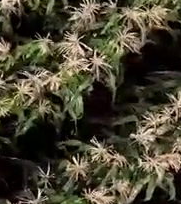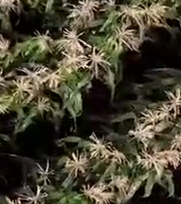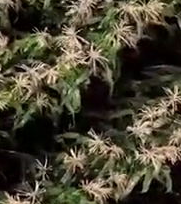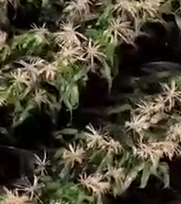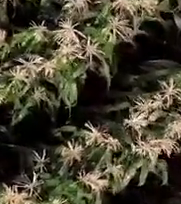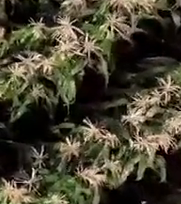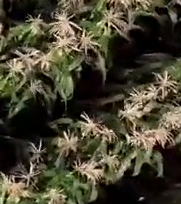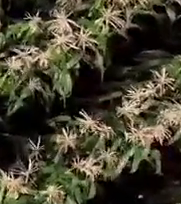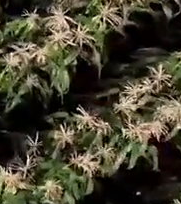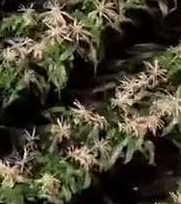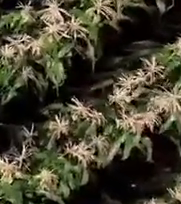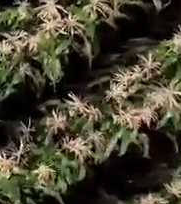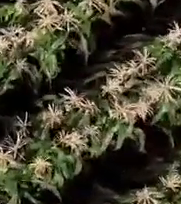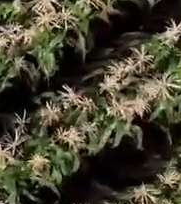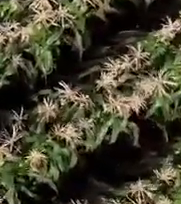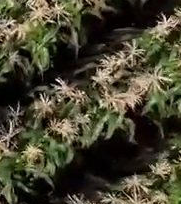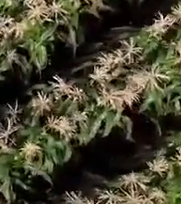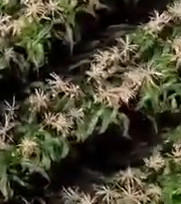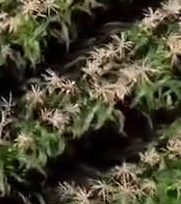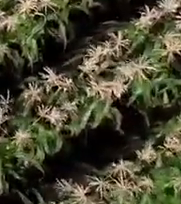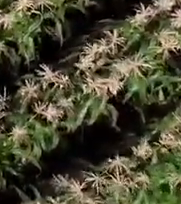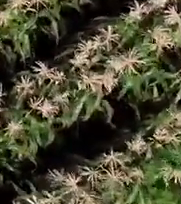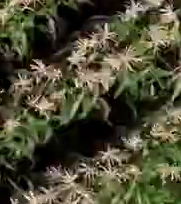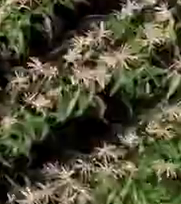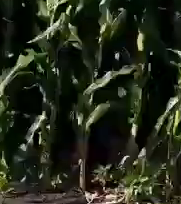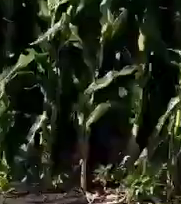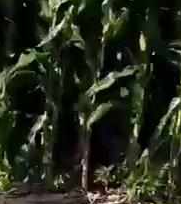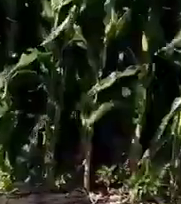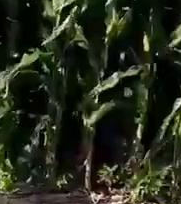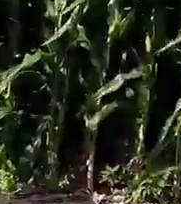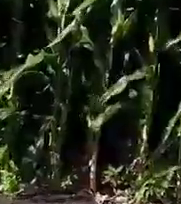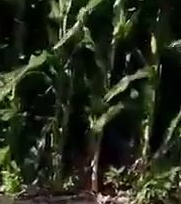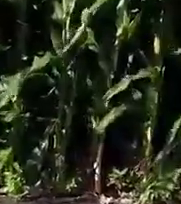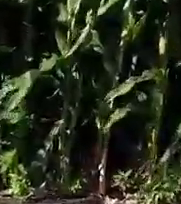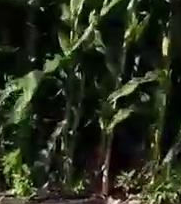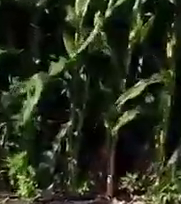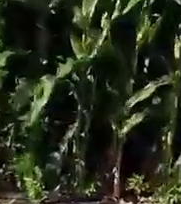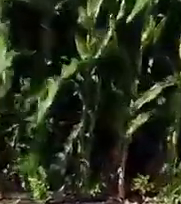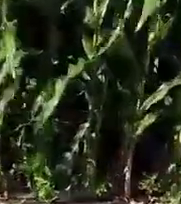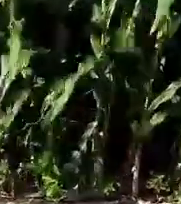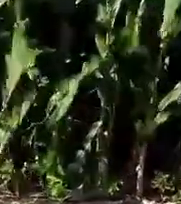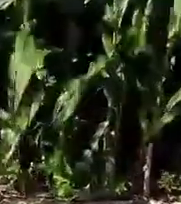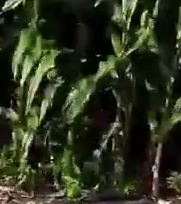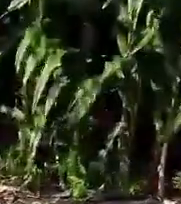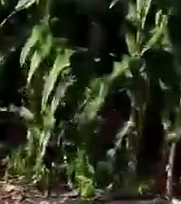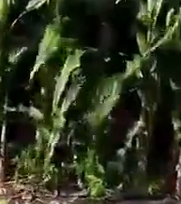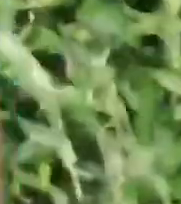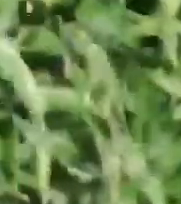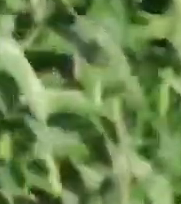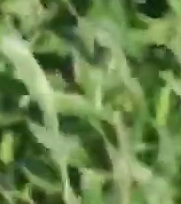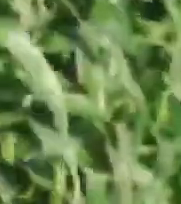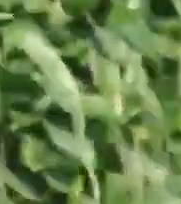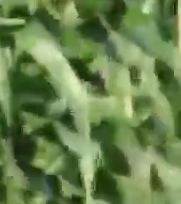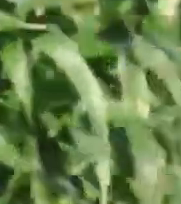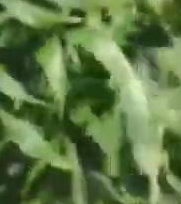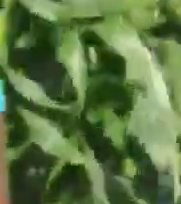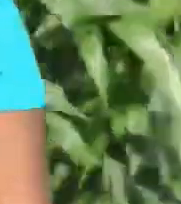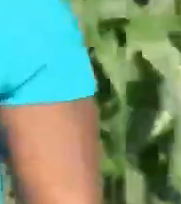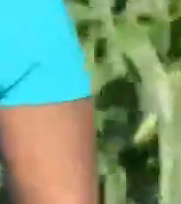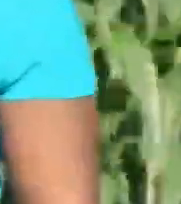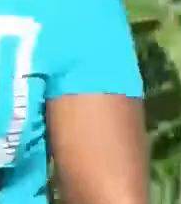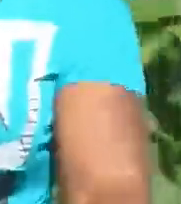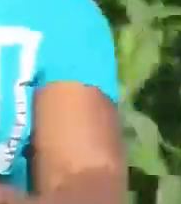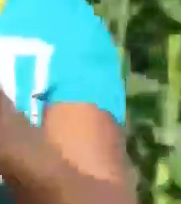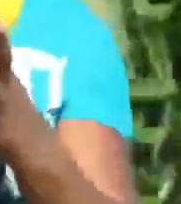My wife, bumper harvest. Eh? Daddy, I'm telling you. your new fertilizer.